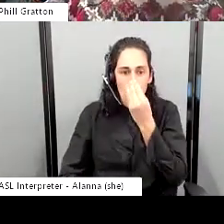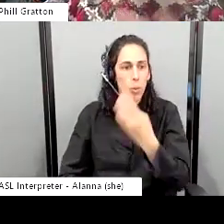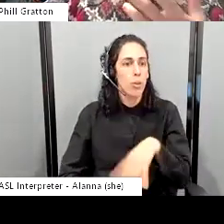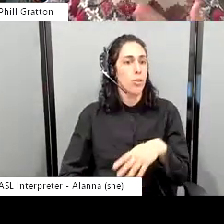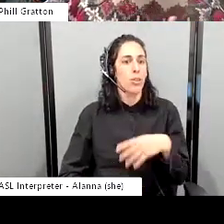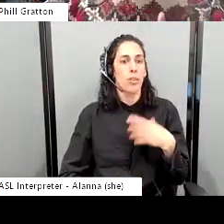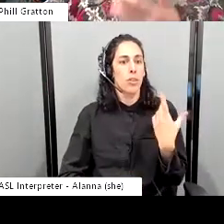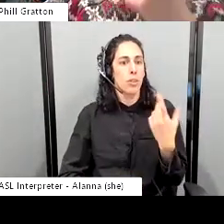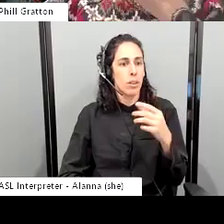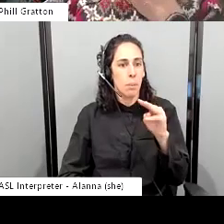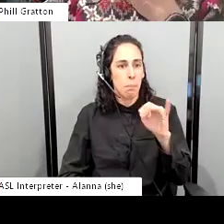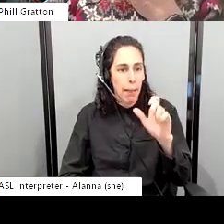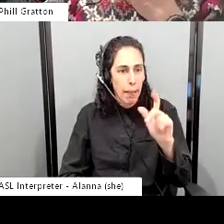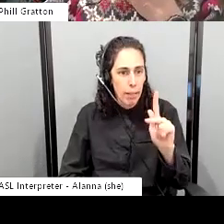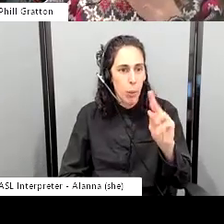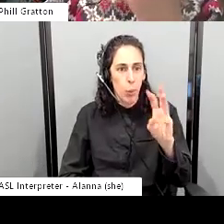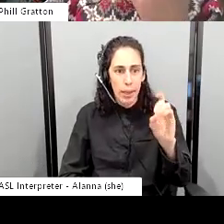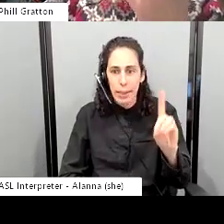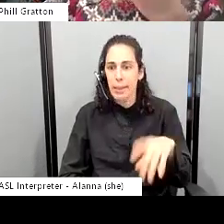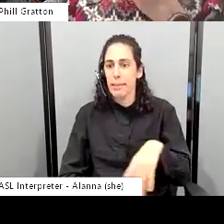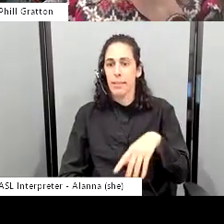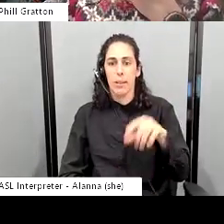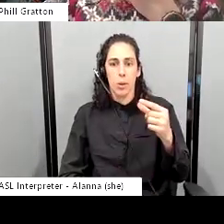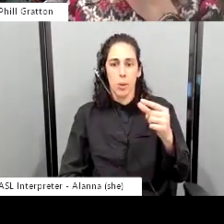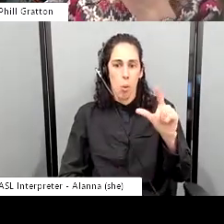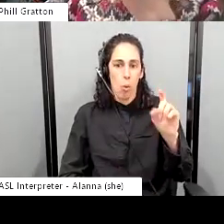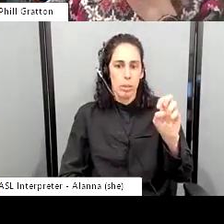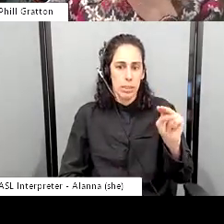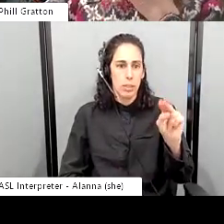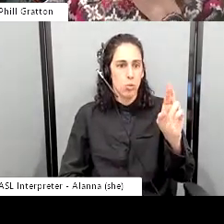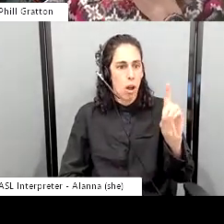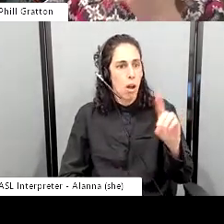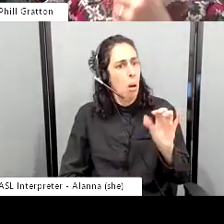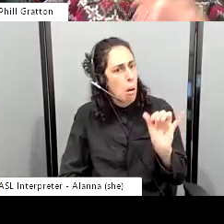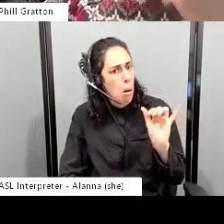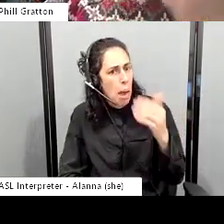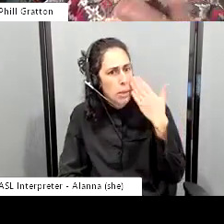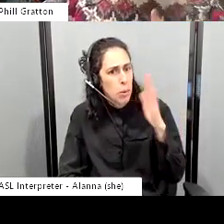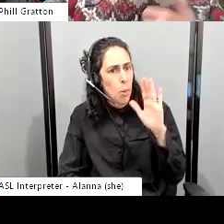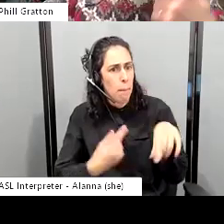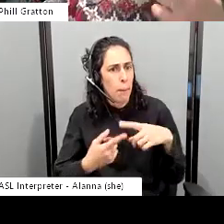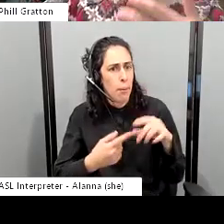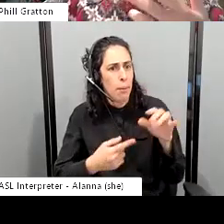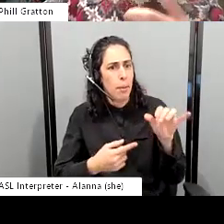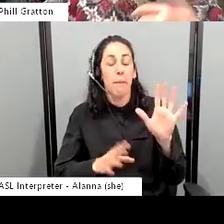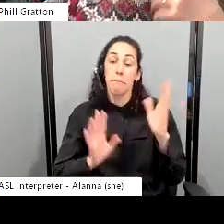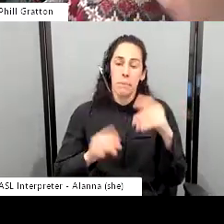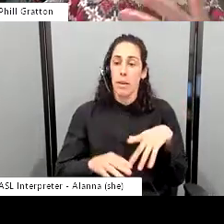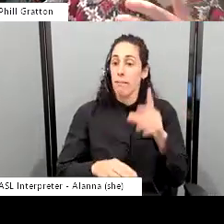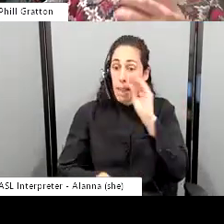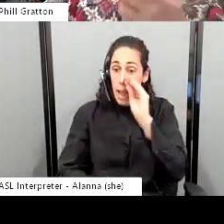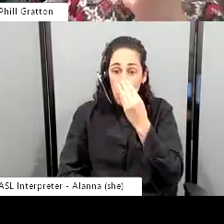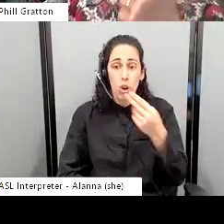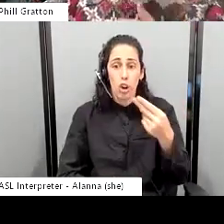goldenrod, coneflowers. Oh, I didn't know coneflowers was echinacea. Oh, cool. Flowering herbs, all of these things,